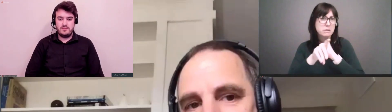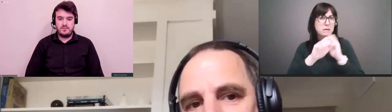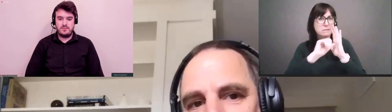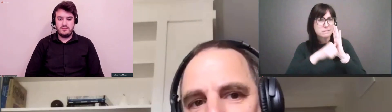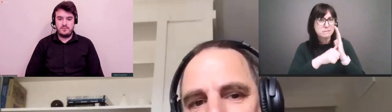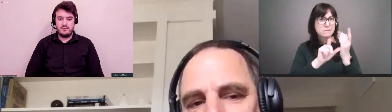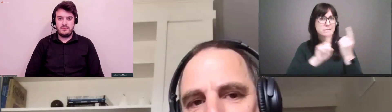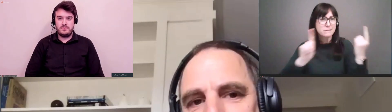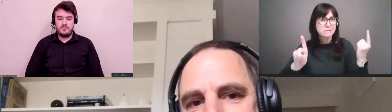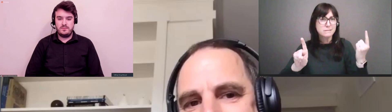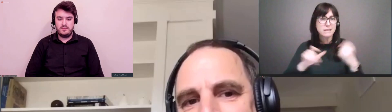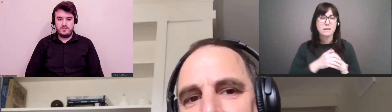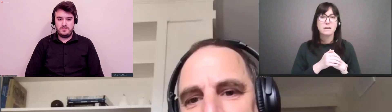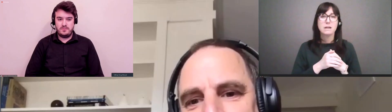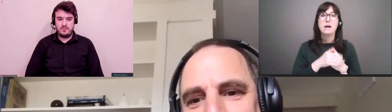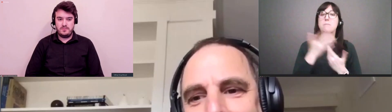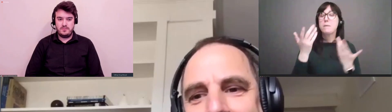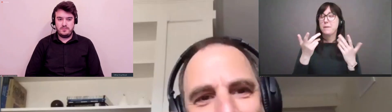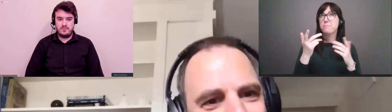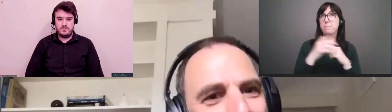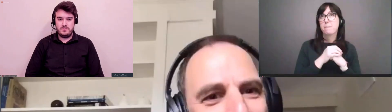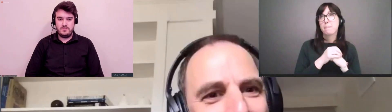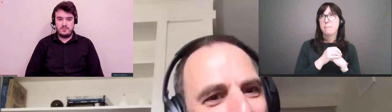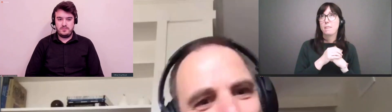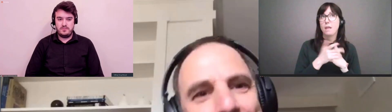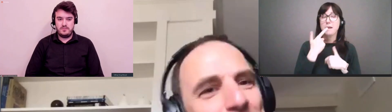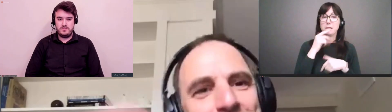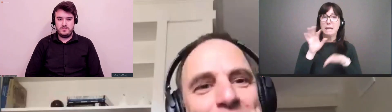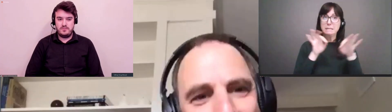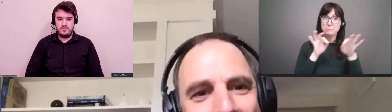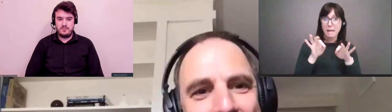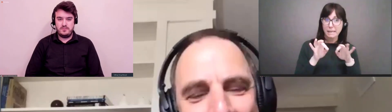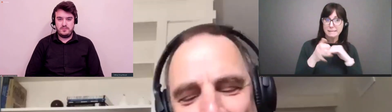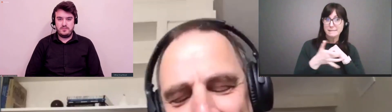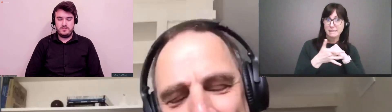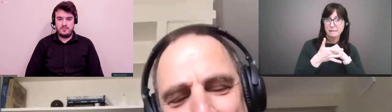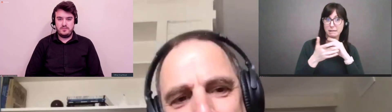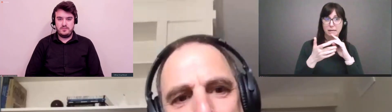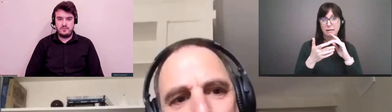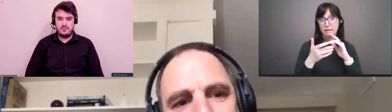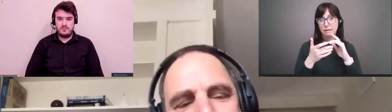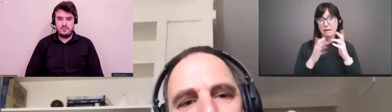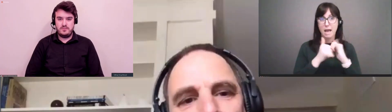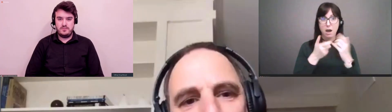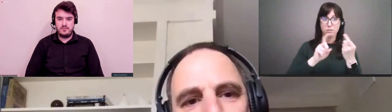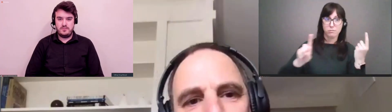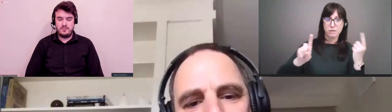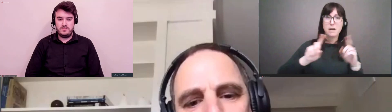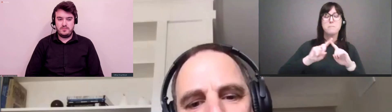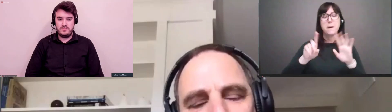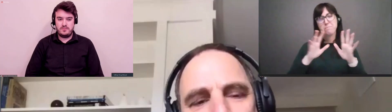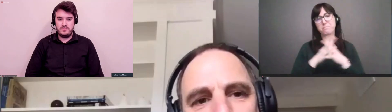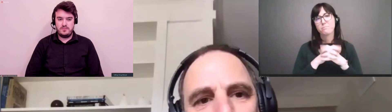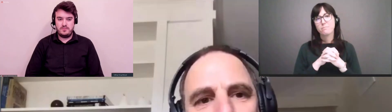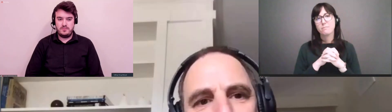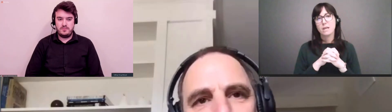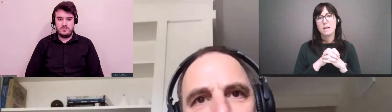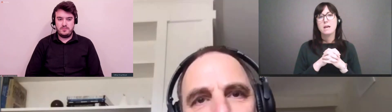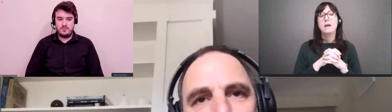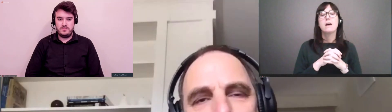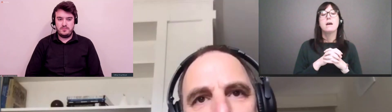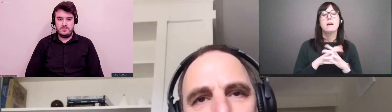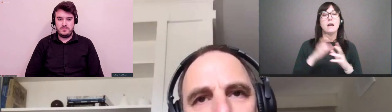take a minute just to explain technically, and then you guys can say, well, you should have said this, or you can do it. But what happens, if an infected